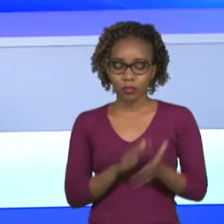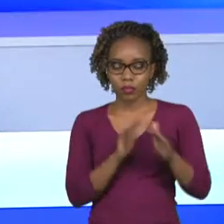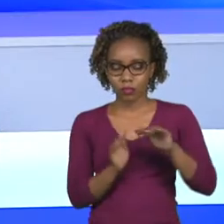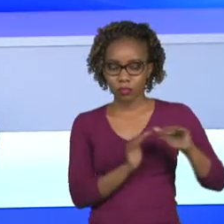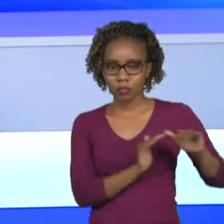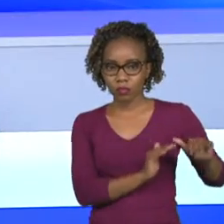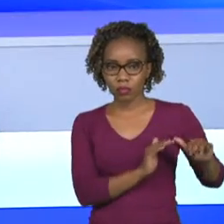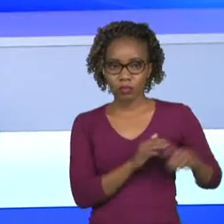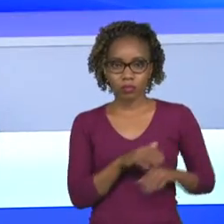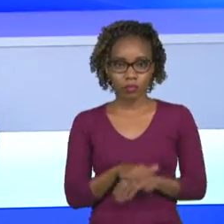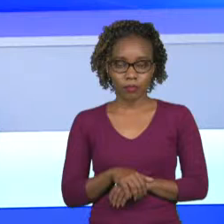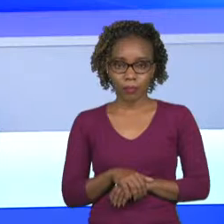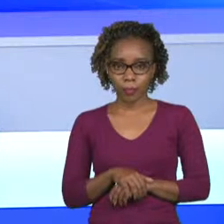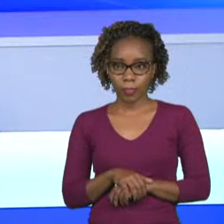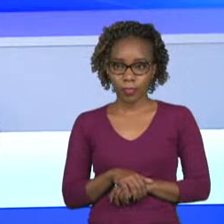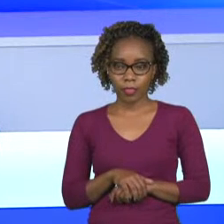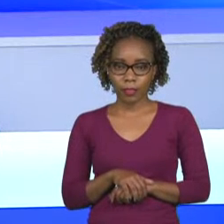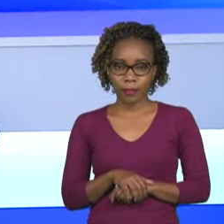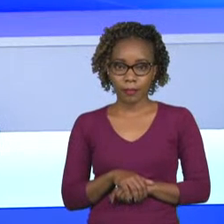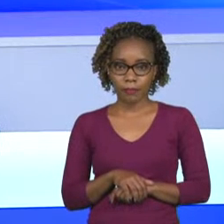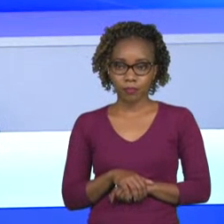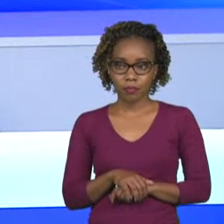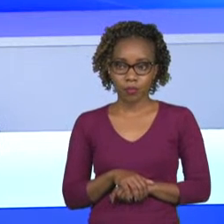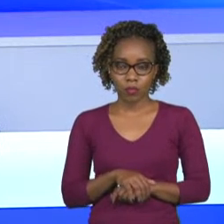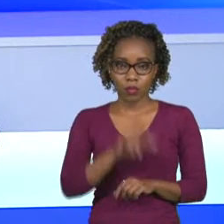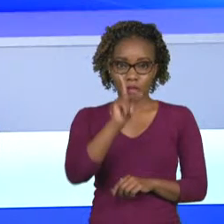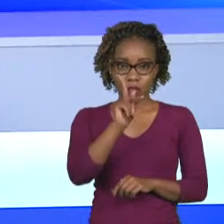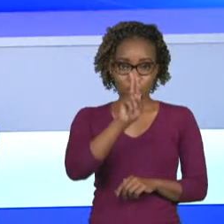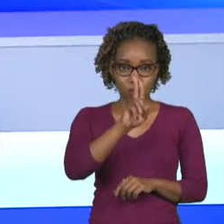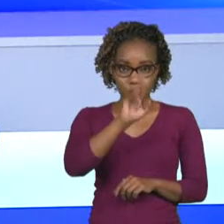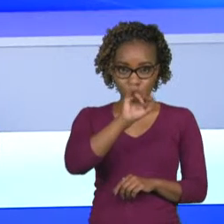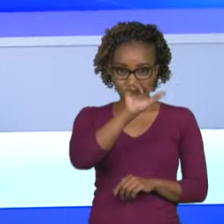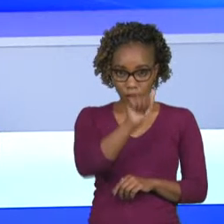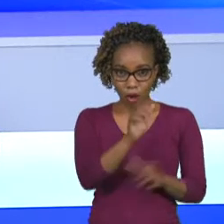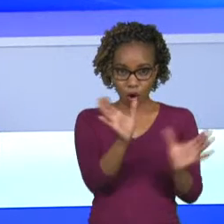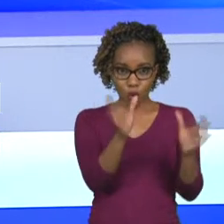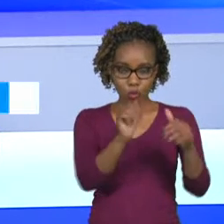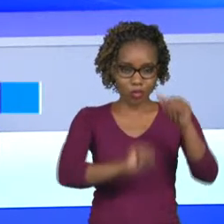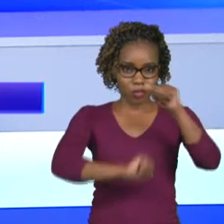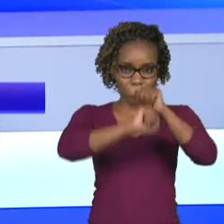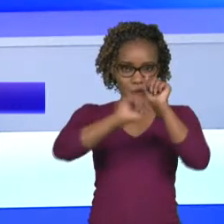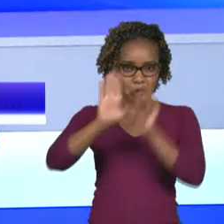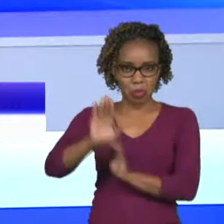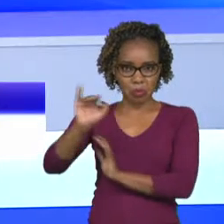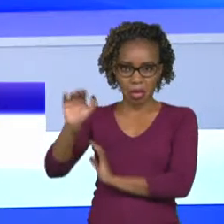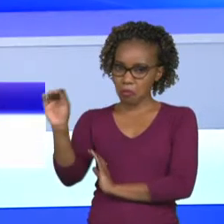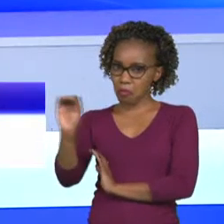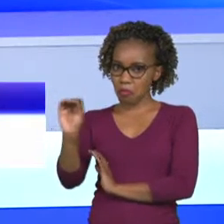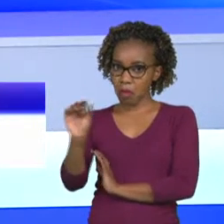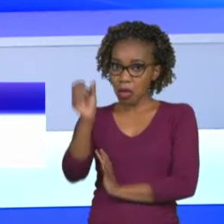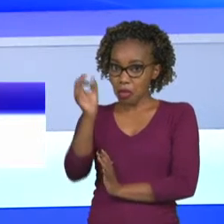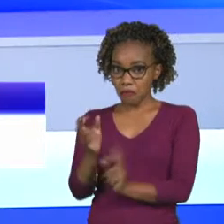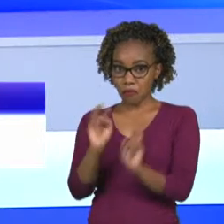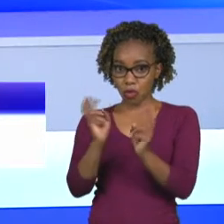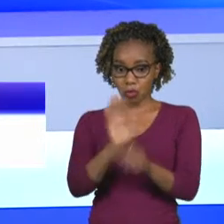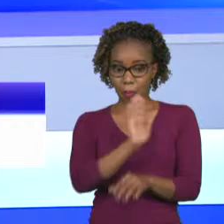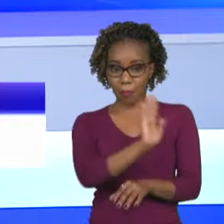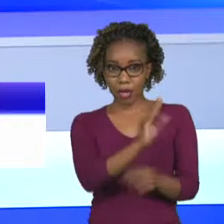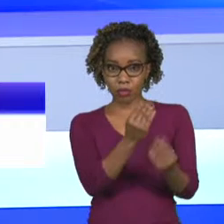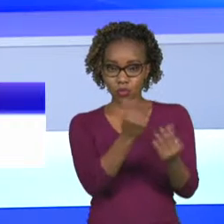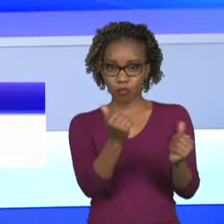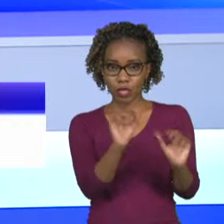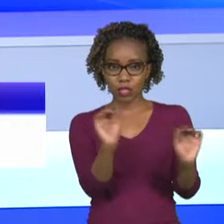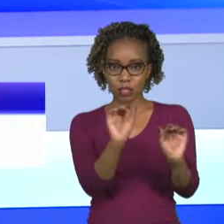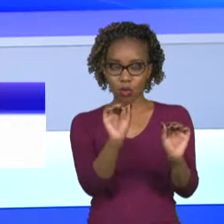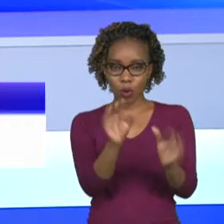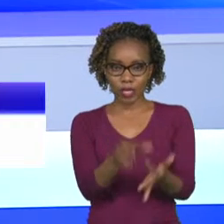Thank you, Nyakundi Calvin, for that story. Elsewhere, the KURIA community may not support the BBI report if the issues are not addressed, particularly